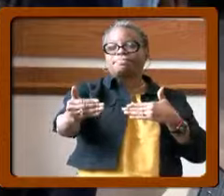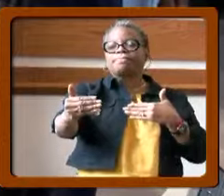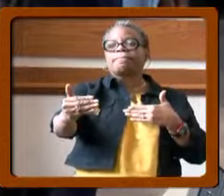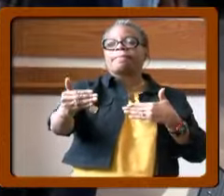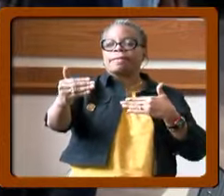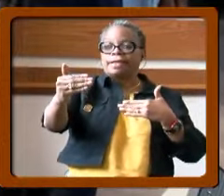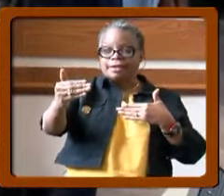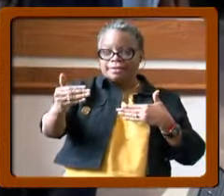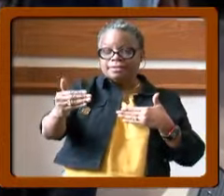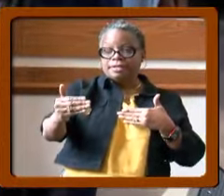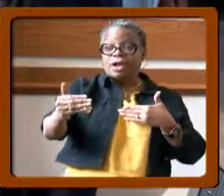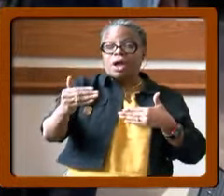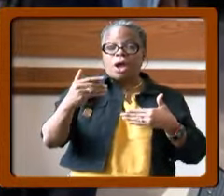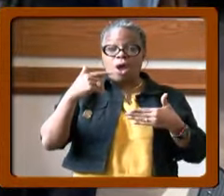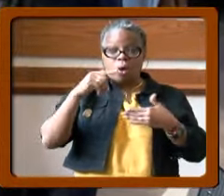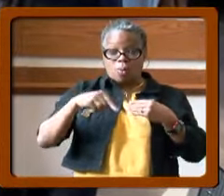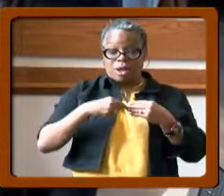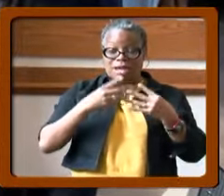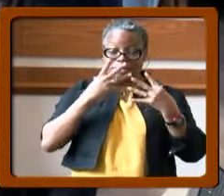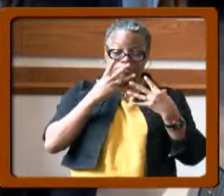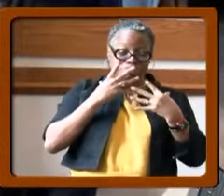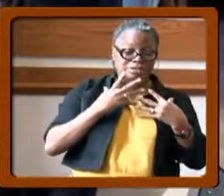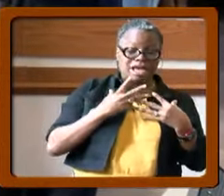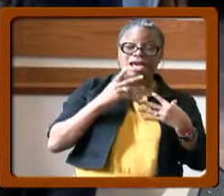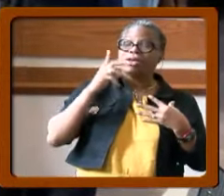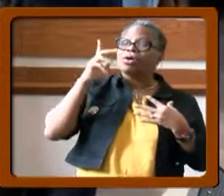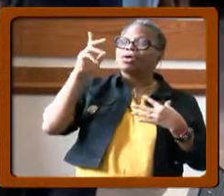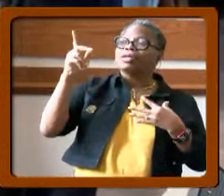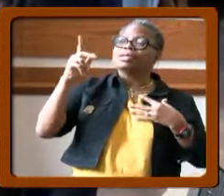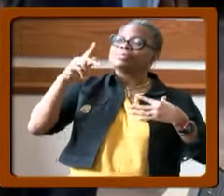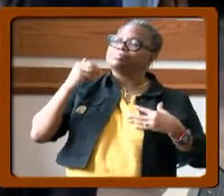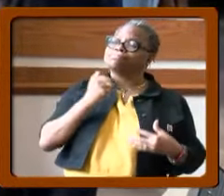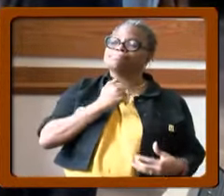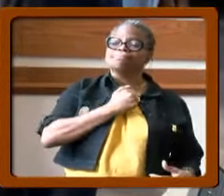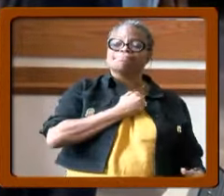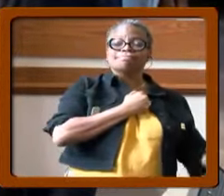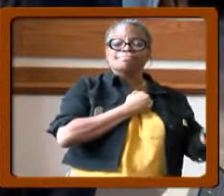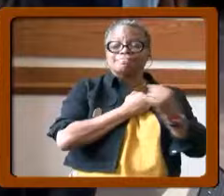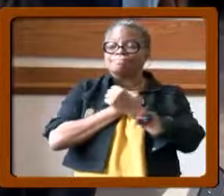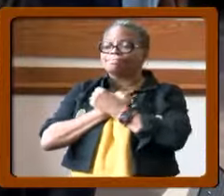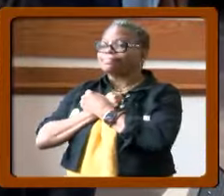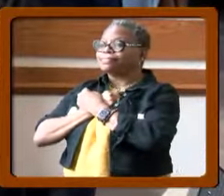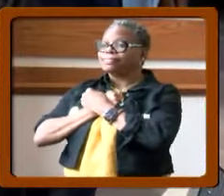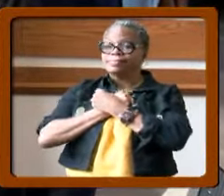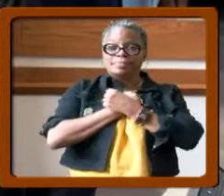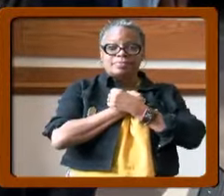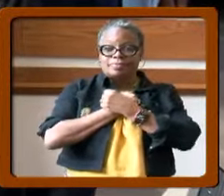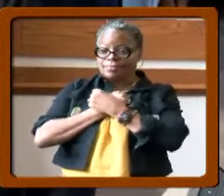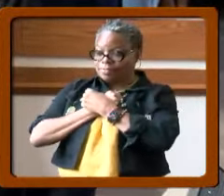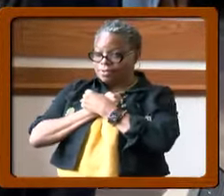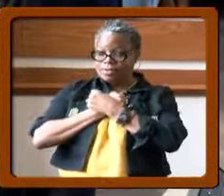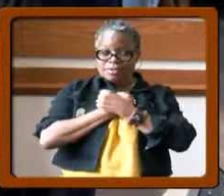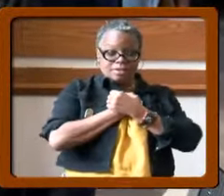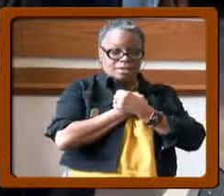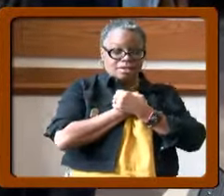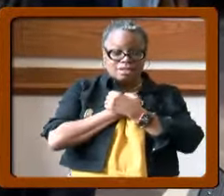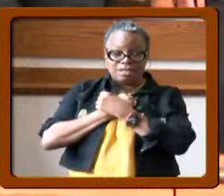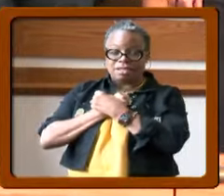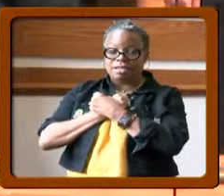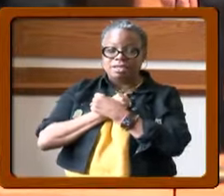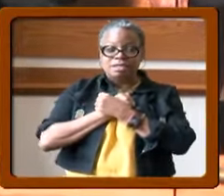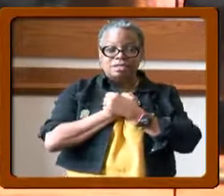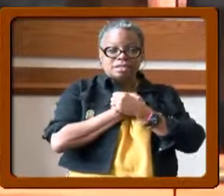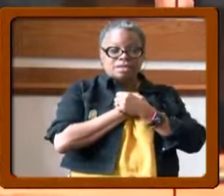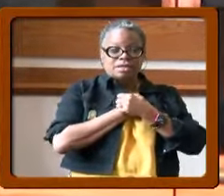He wrapped me. He wrapped me in the cradle of his arms. Where he knew. When